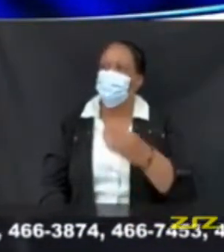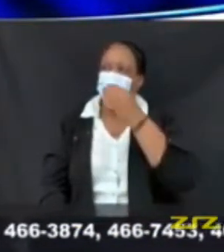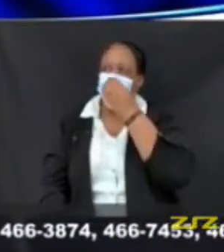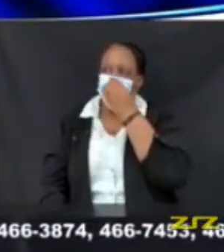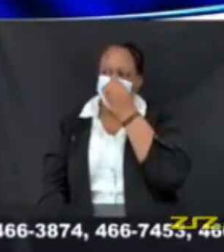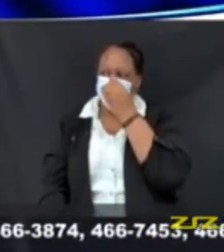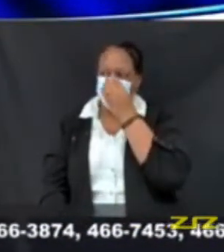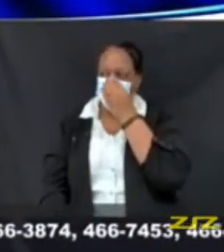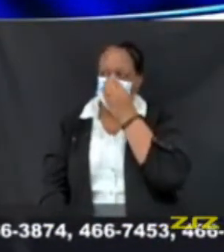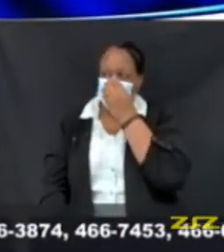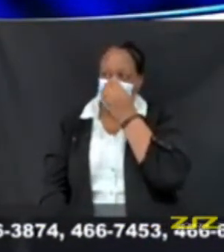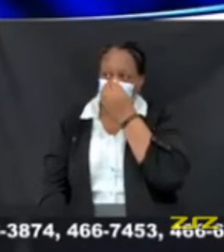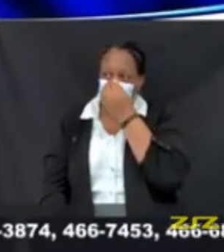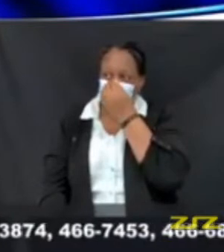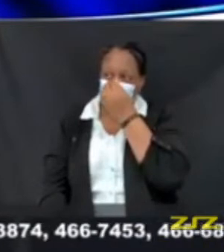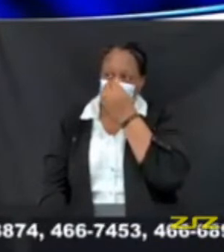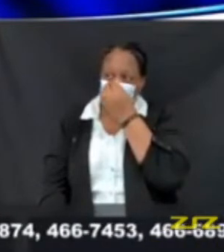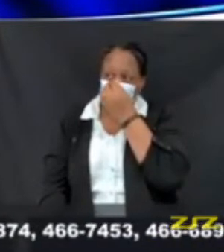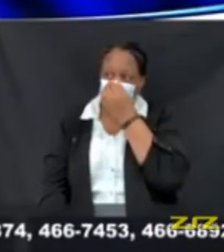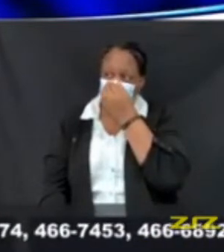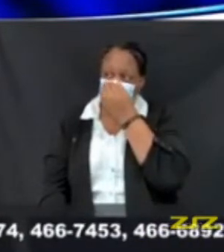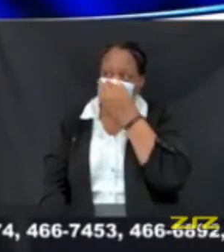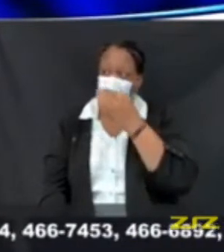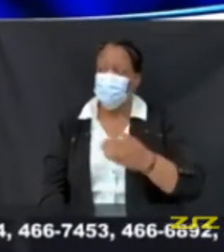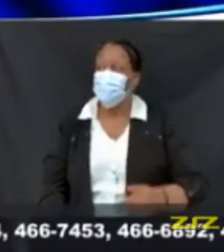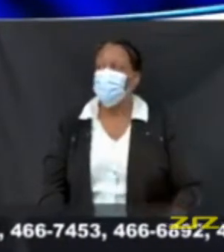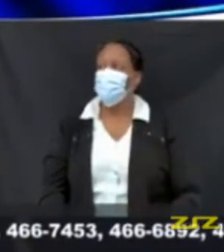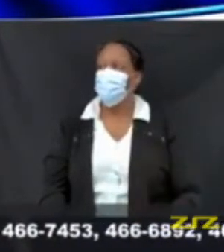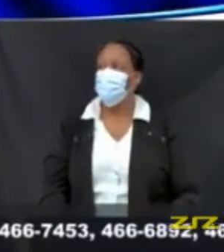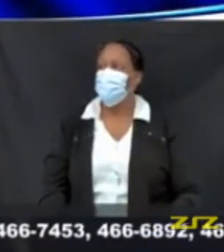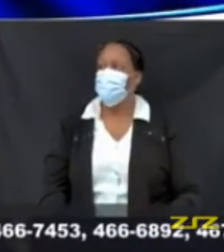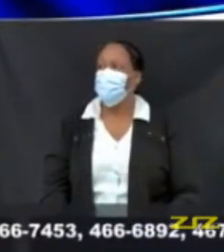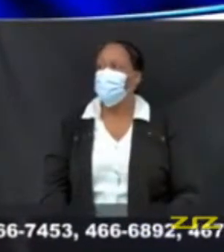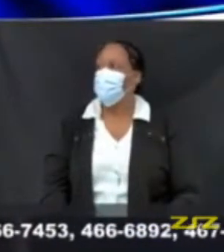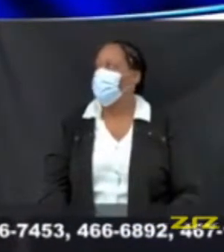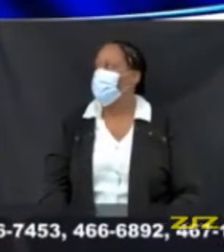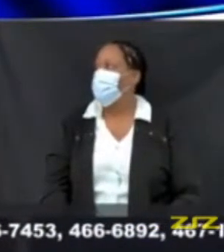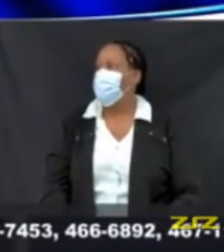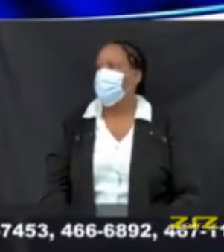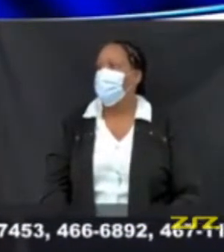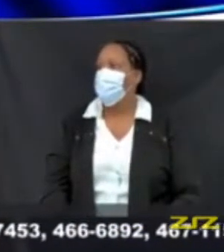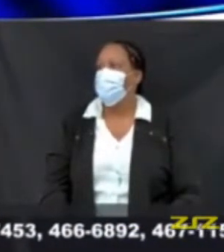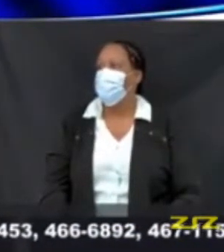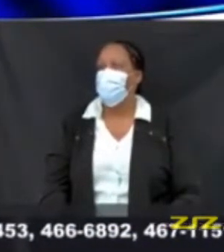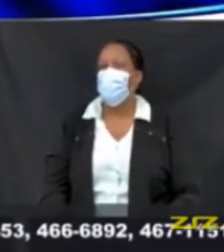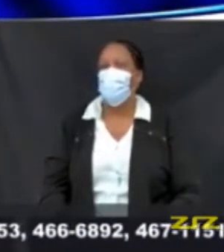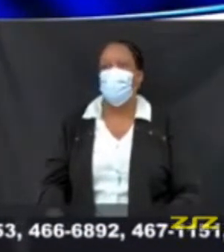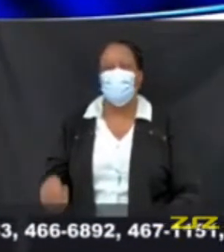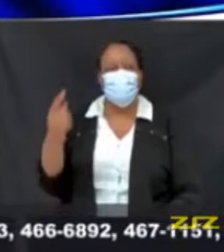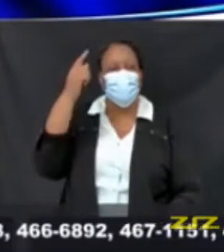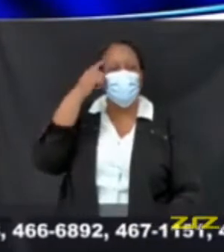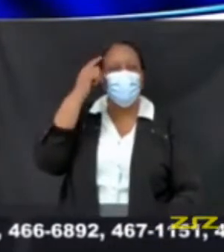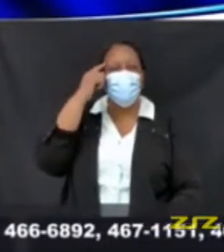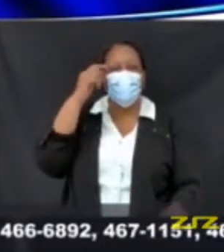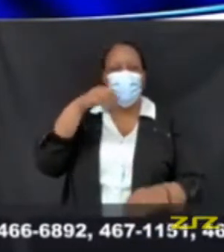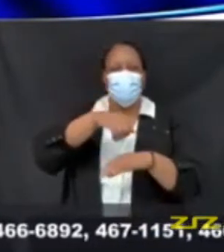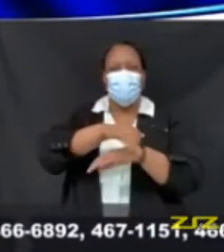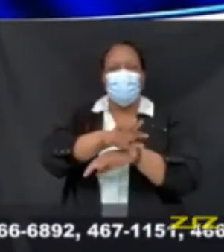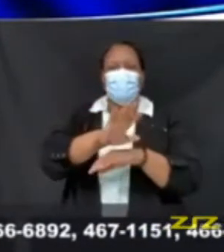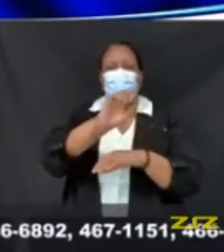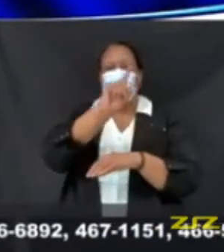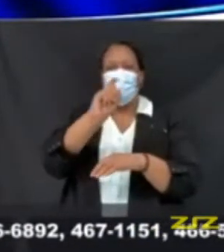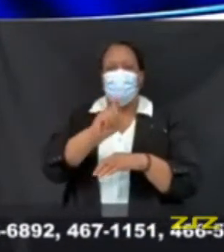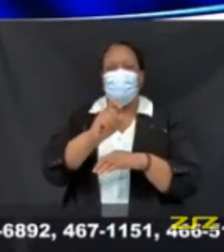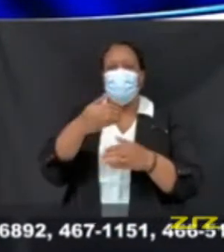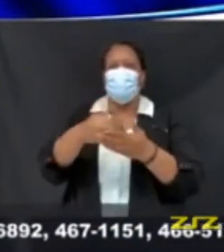I don't know whether Von Radio sent in those questions before I gave my presentation, but I will ask all